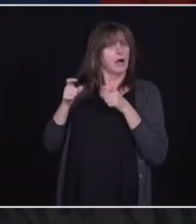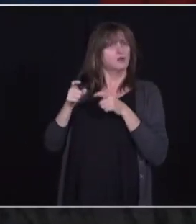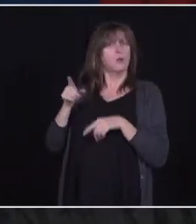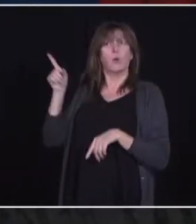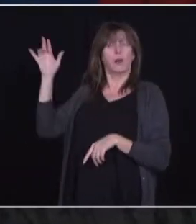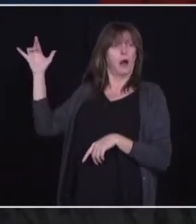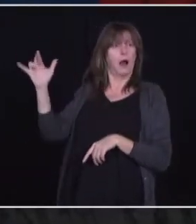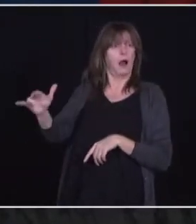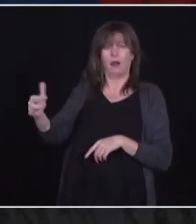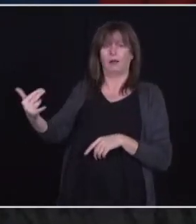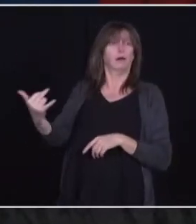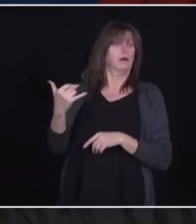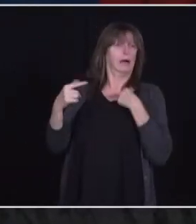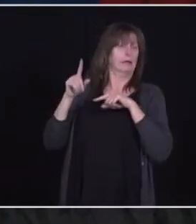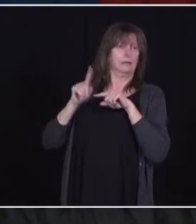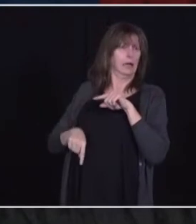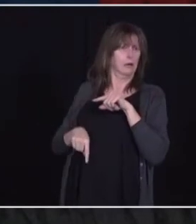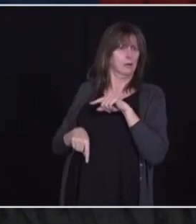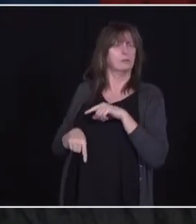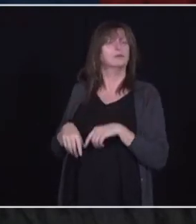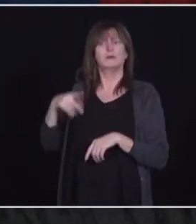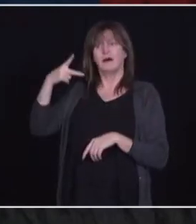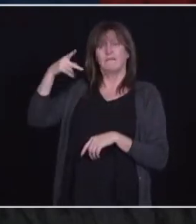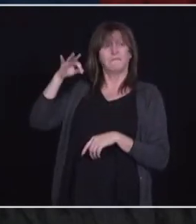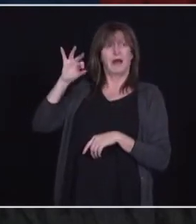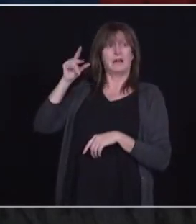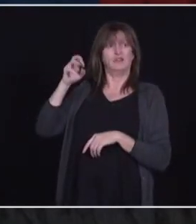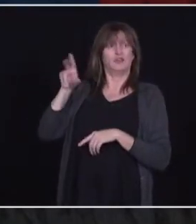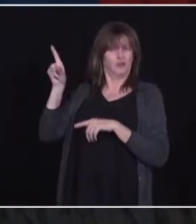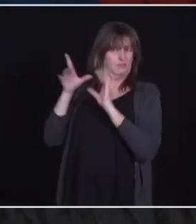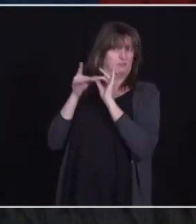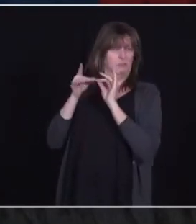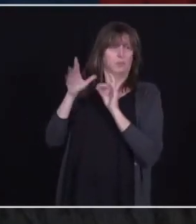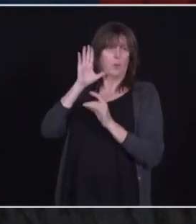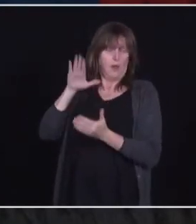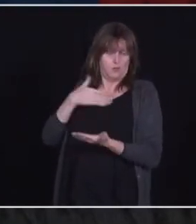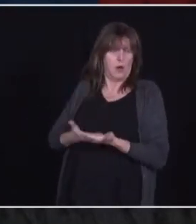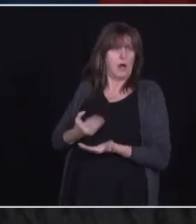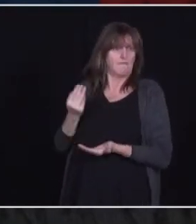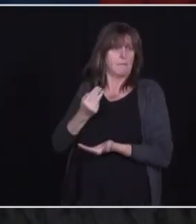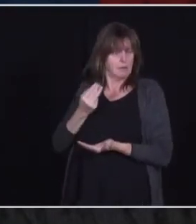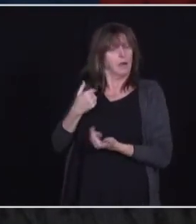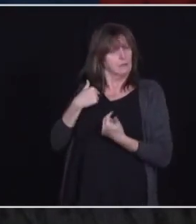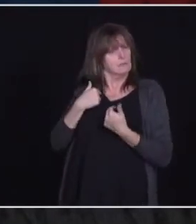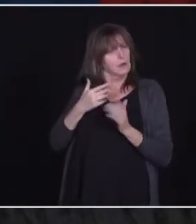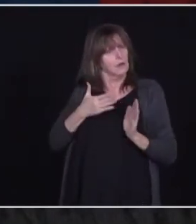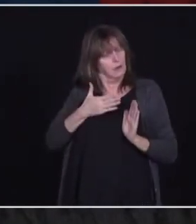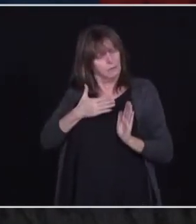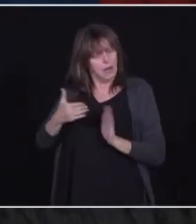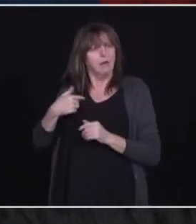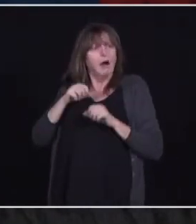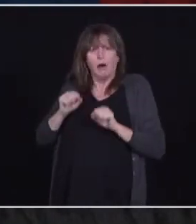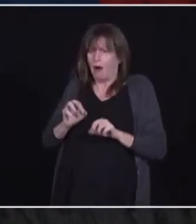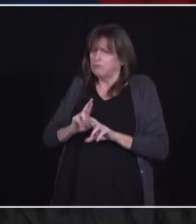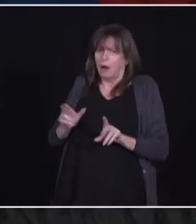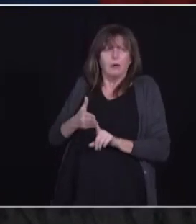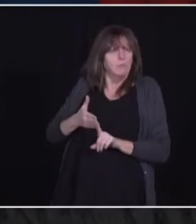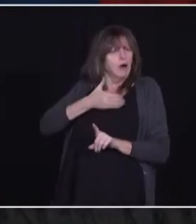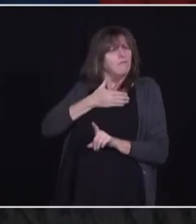deliver to us by Monday. We've done our planning and our work to be ready for them before that. And then because we expected them on Monday and still